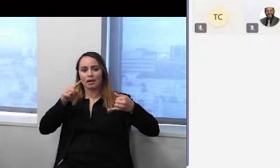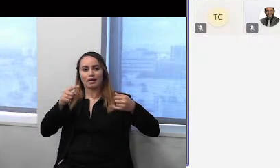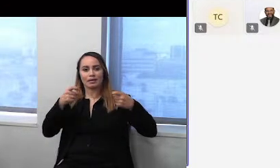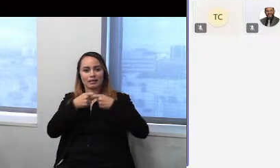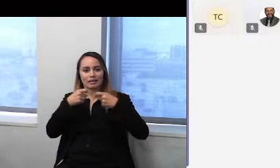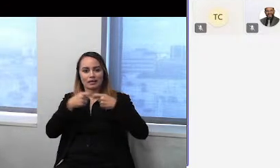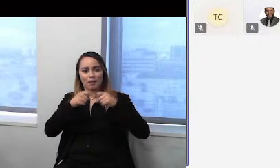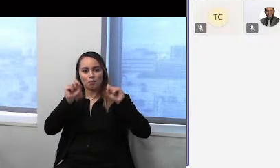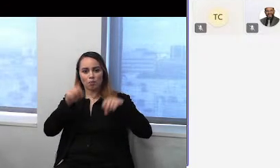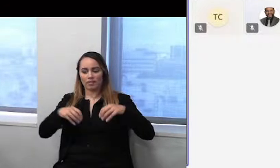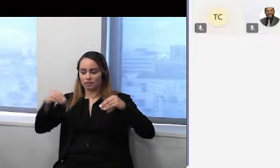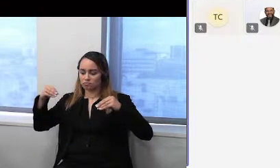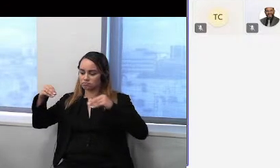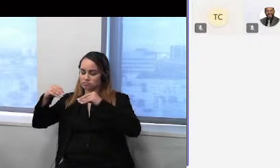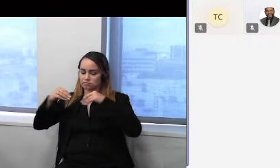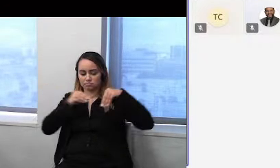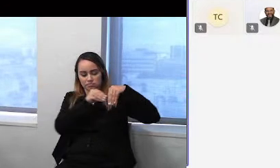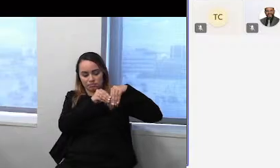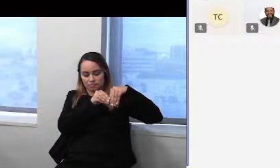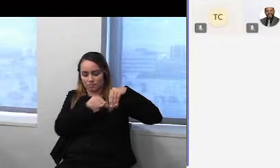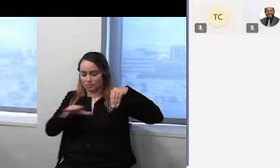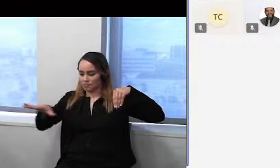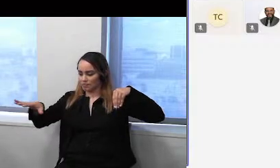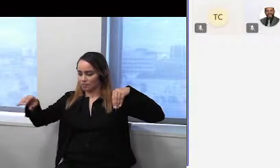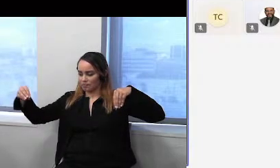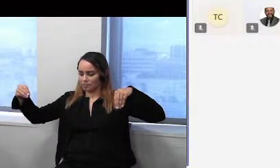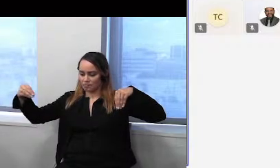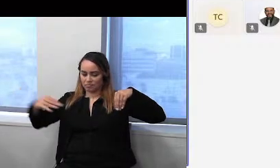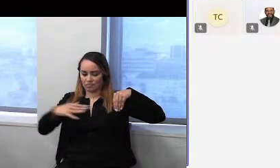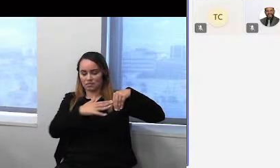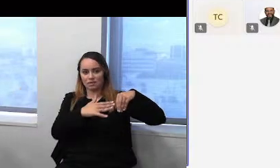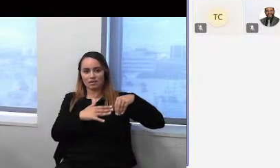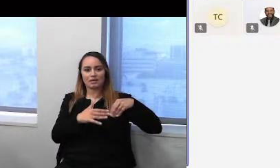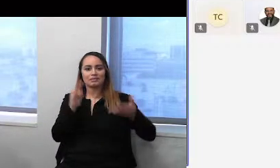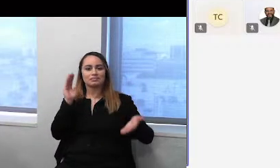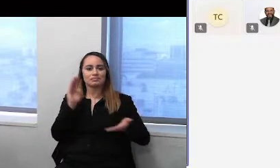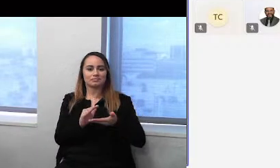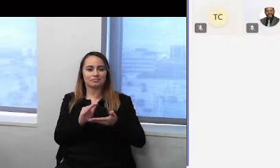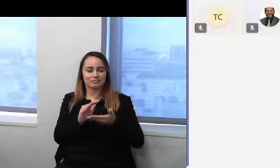And also reduces the impact when it comes to,